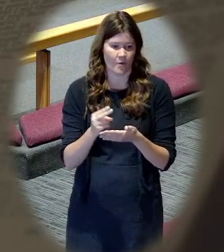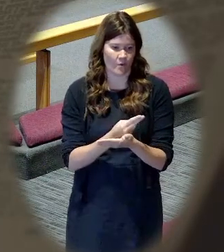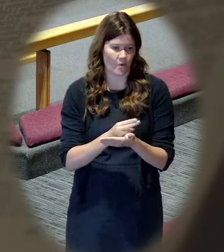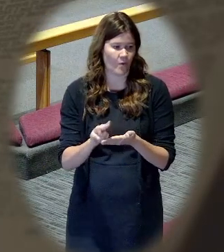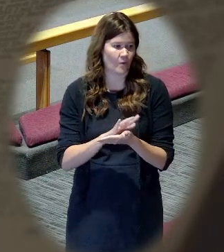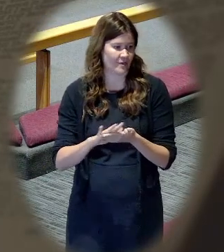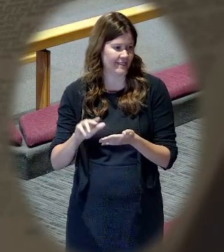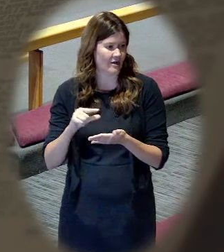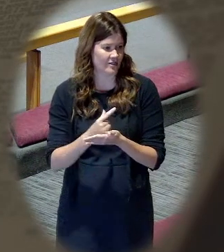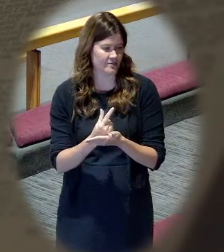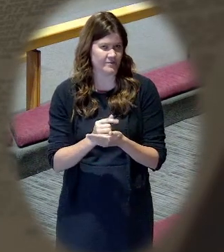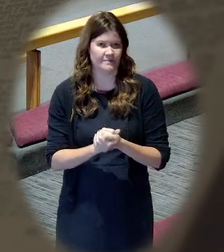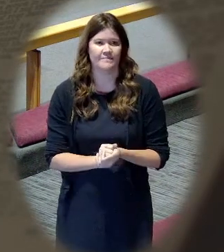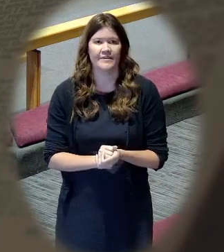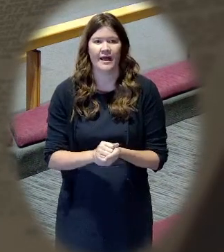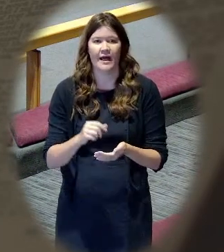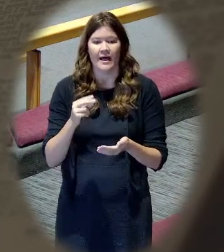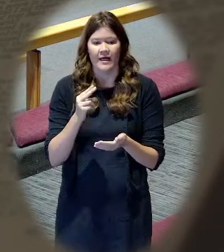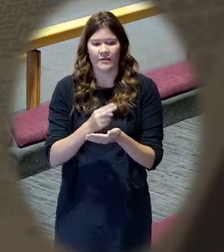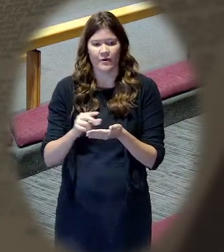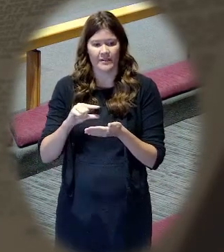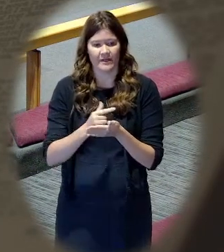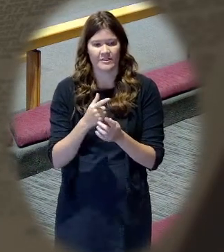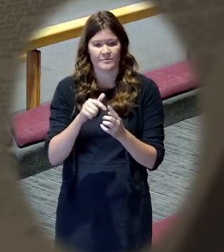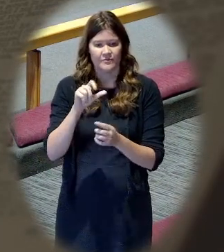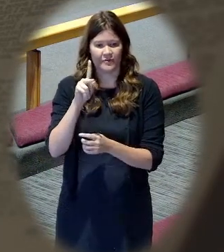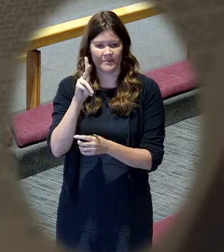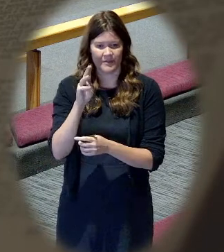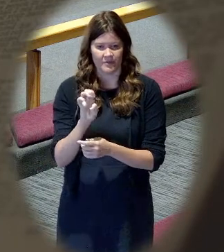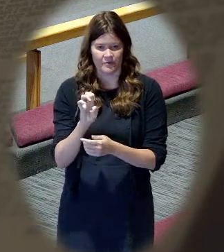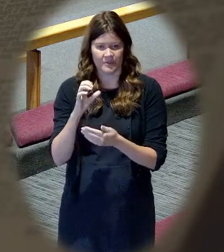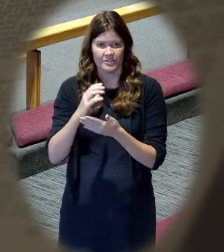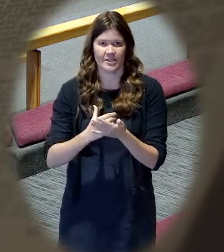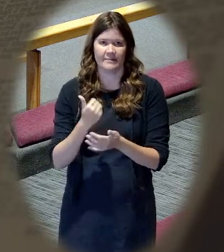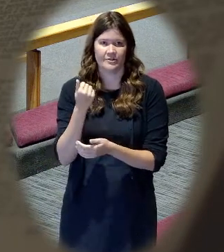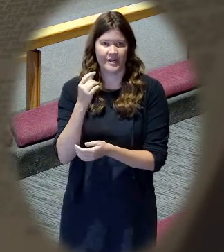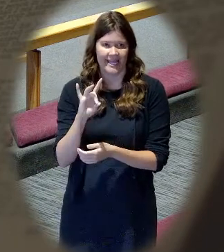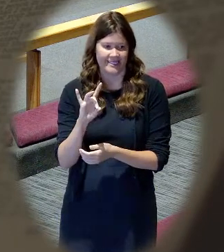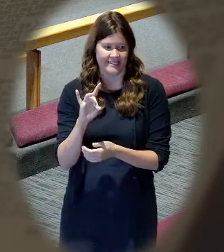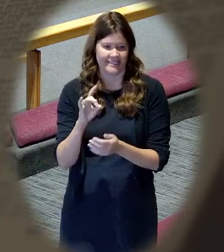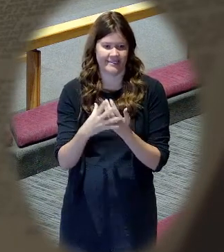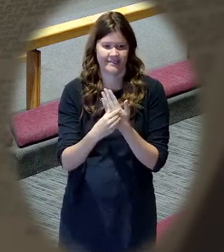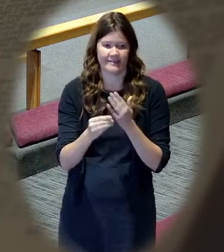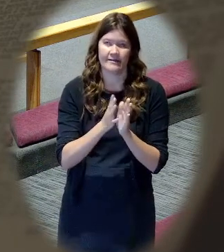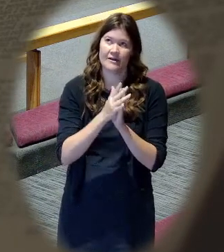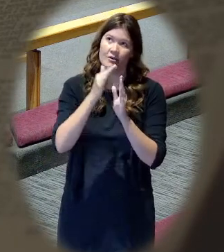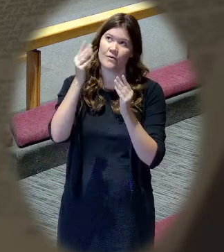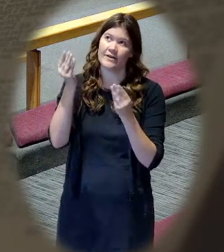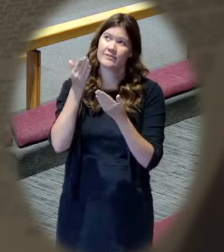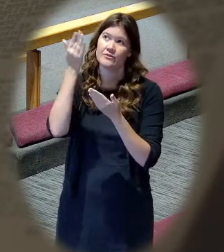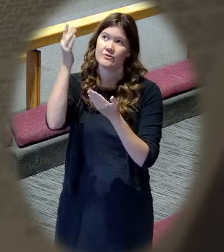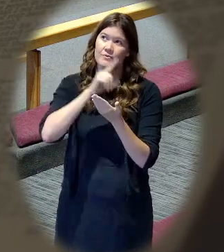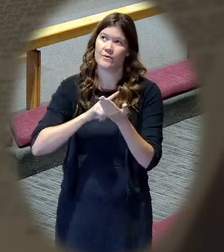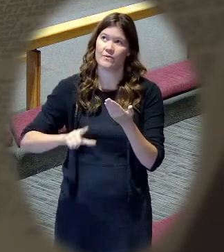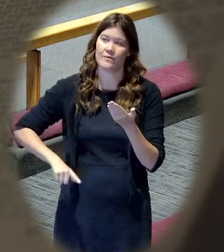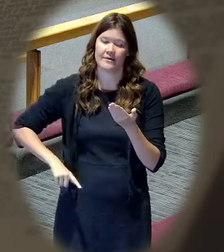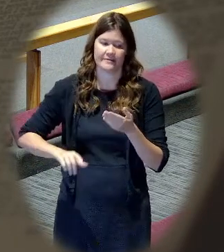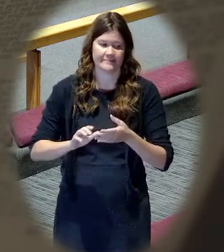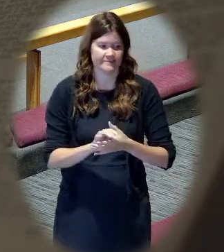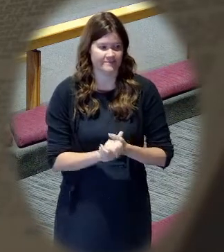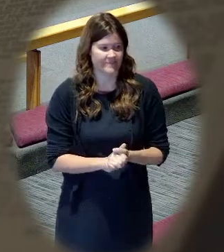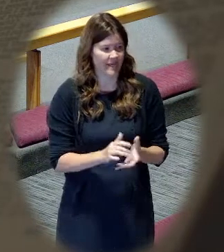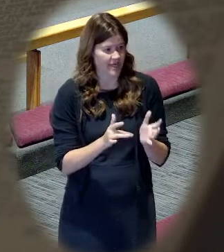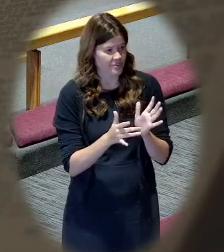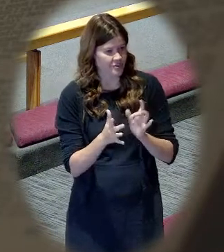The Holy Gospel according to St. Luke, the 18th chapter. Glory to you, O Lord.